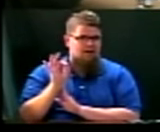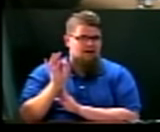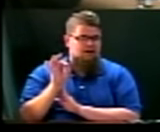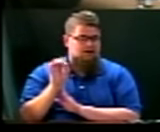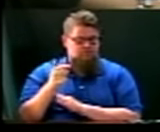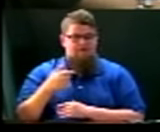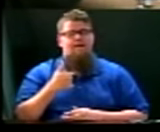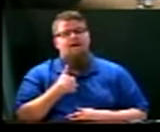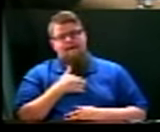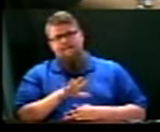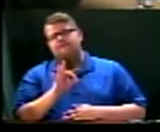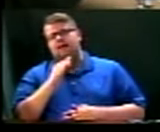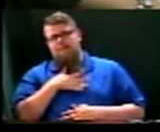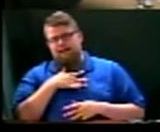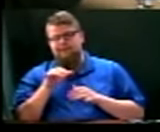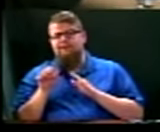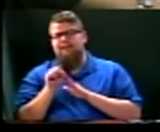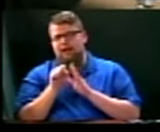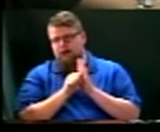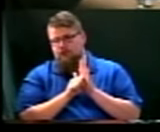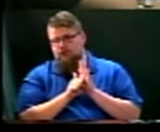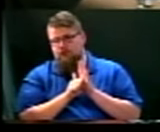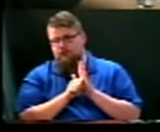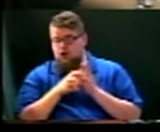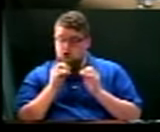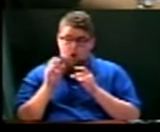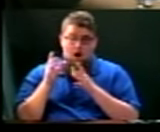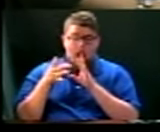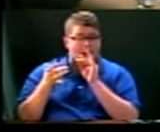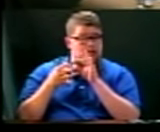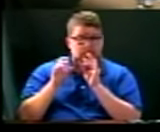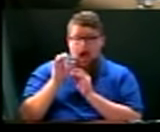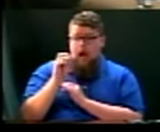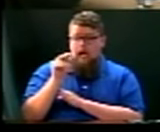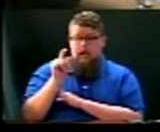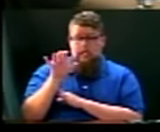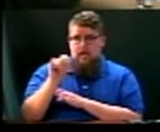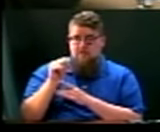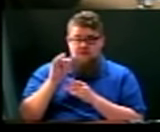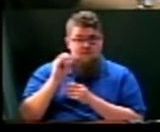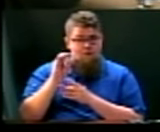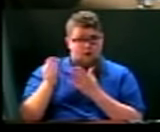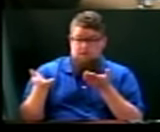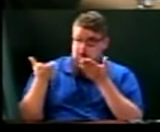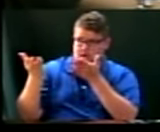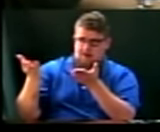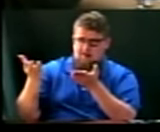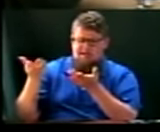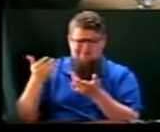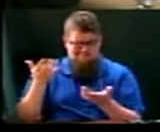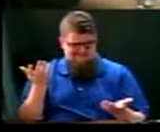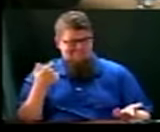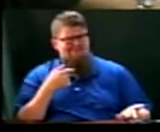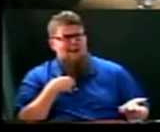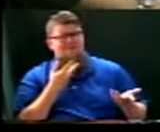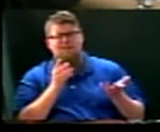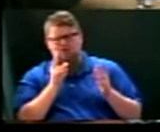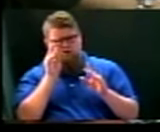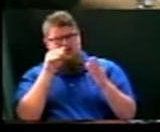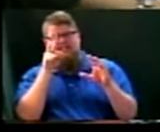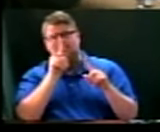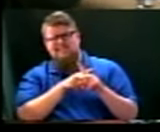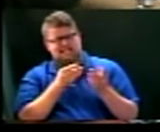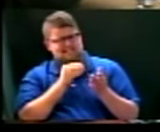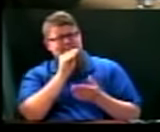identified my standard. No context form was submitted. I submitted all context forms.